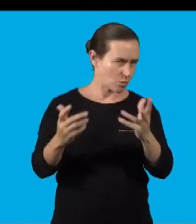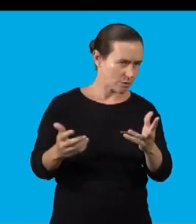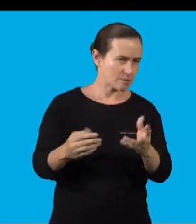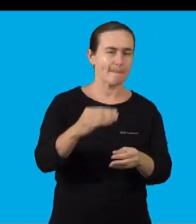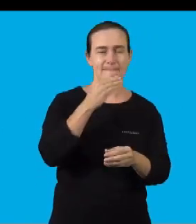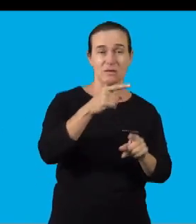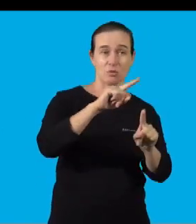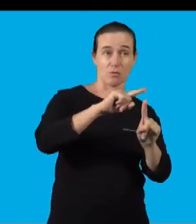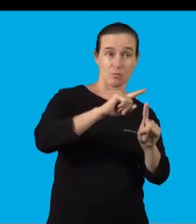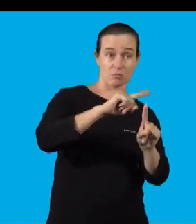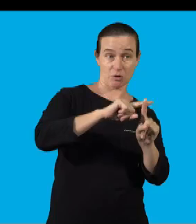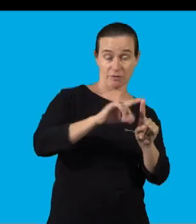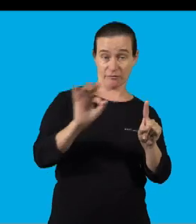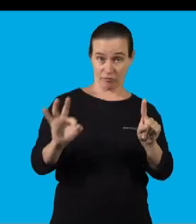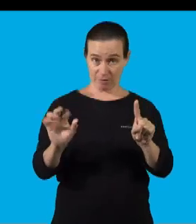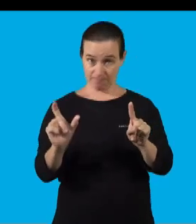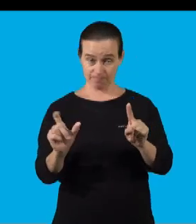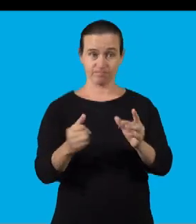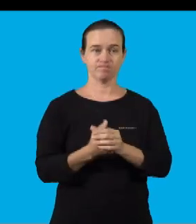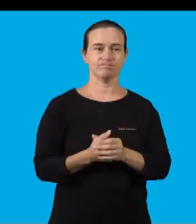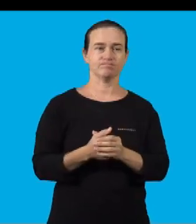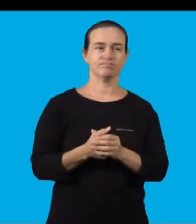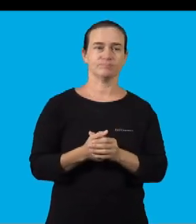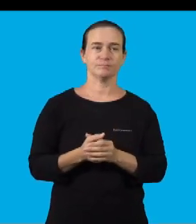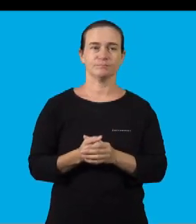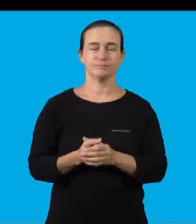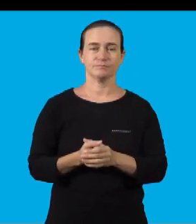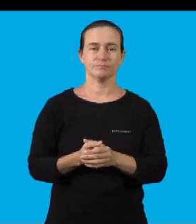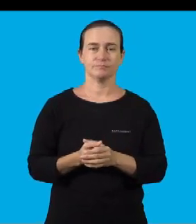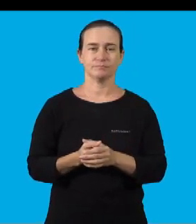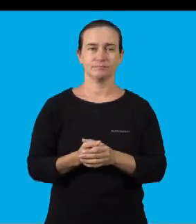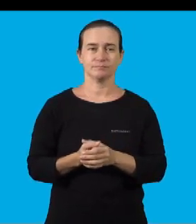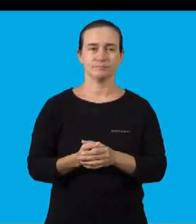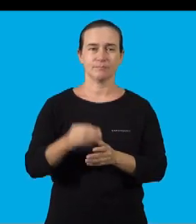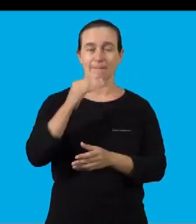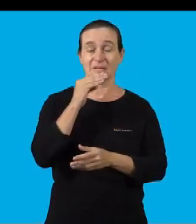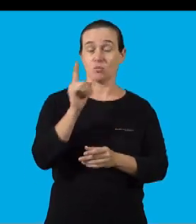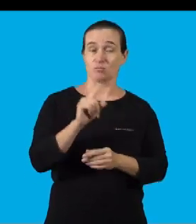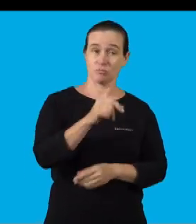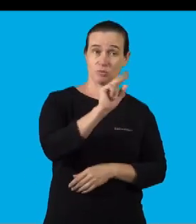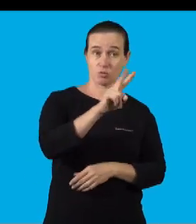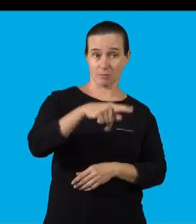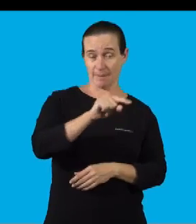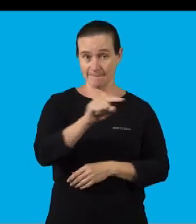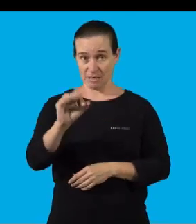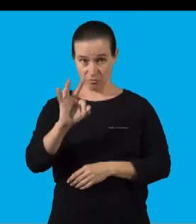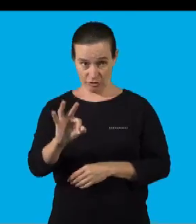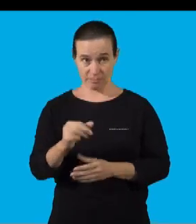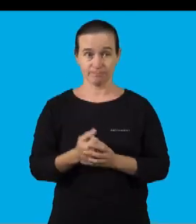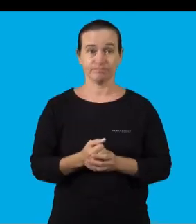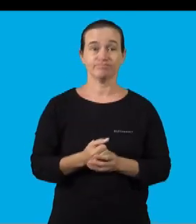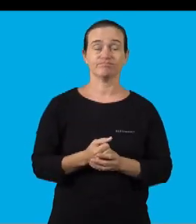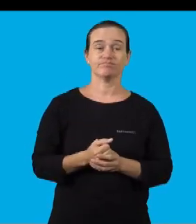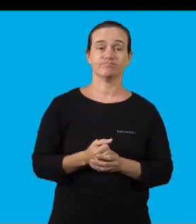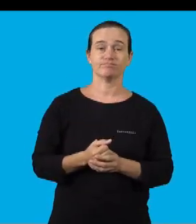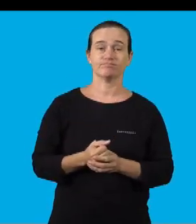positive 3. And that is going to be equals to, we have there our T2, which is 2p minus 3.